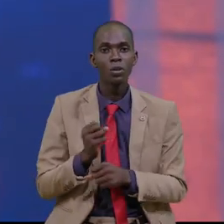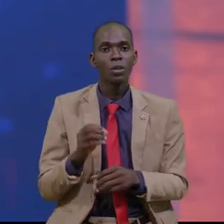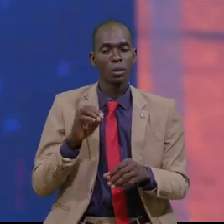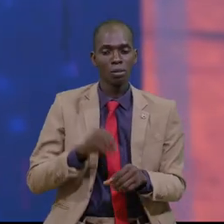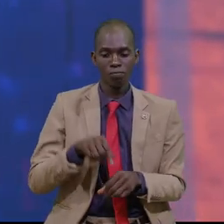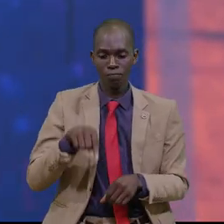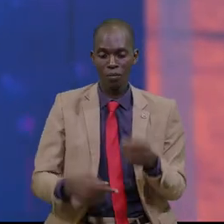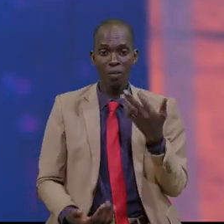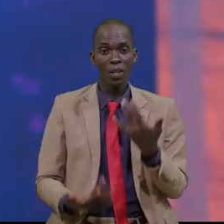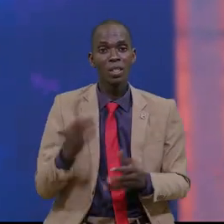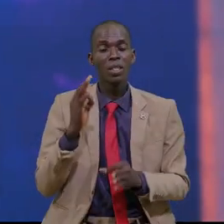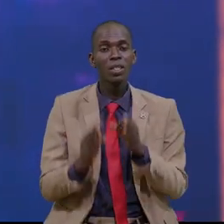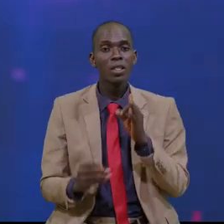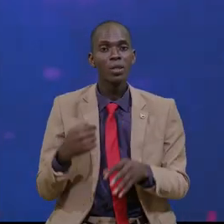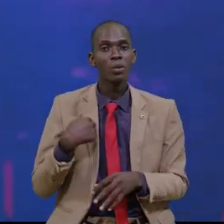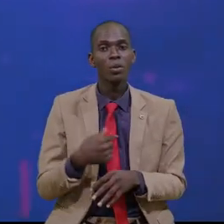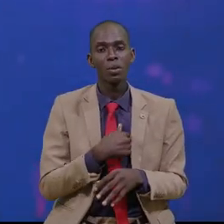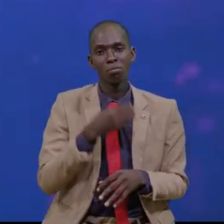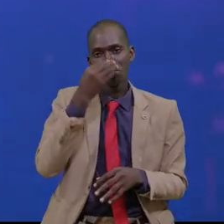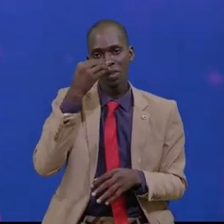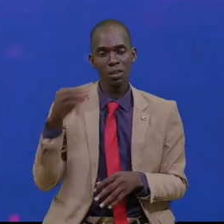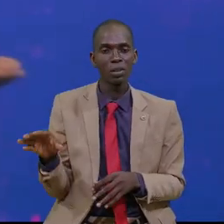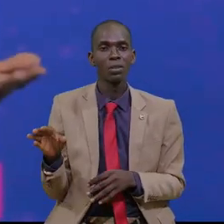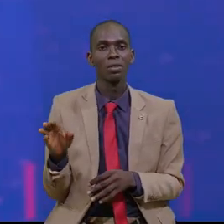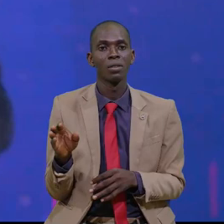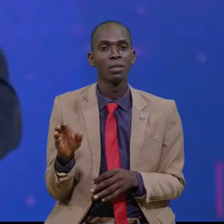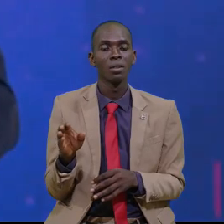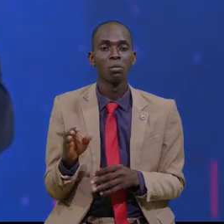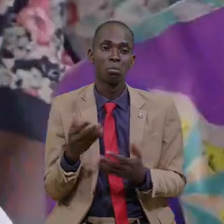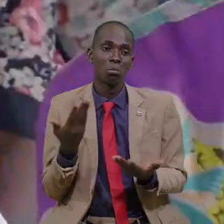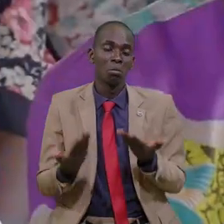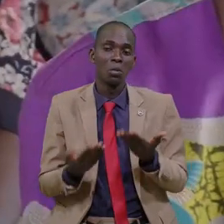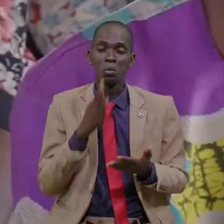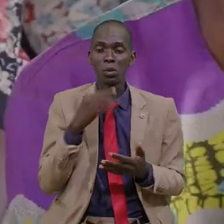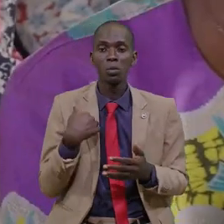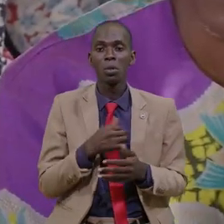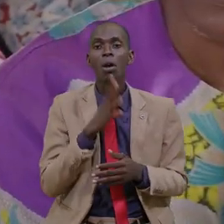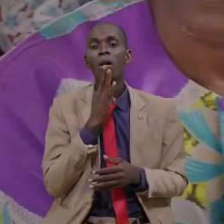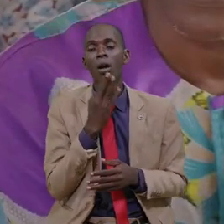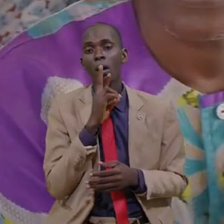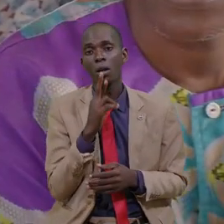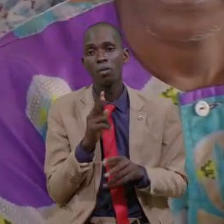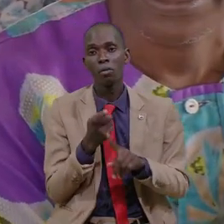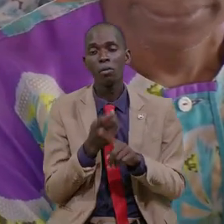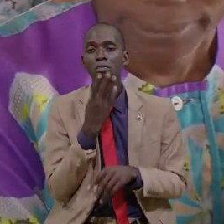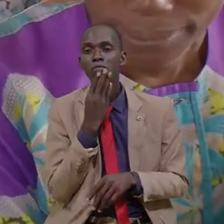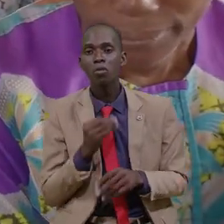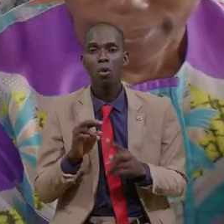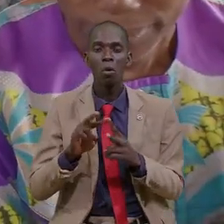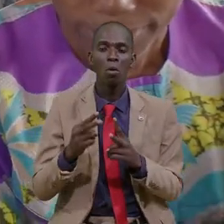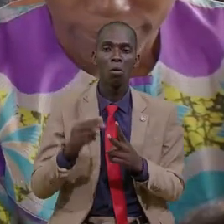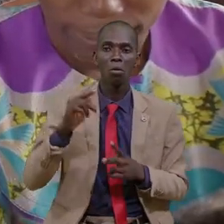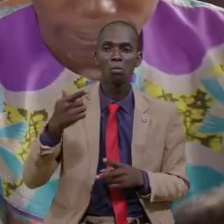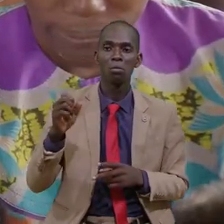hellfire if we neglect, whether we're Jews or Gentiles, if we neglect, whether